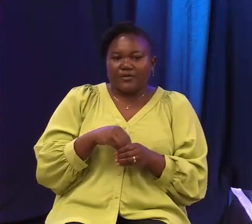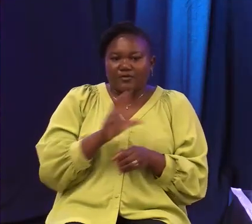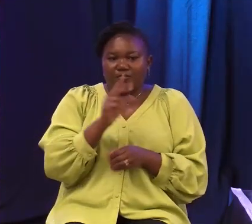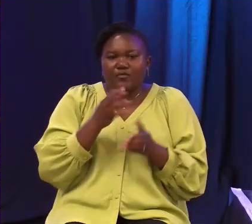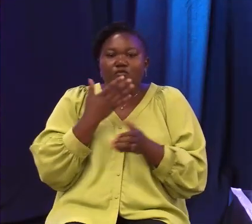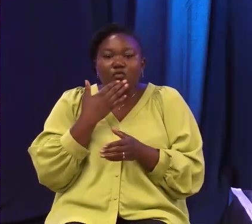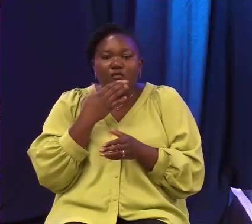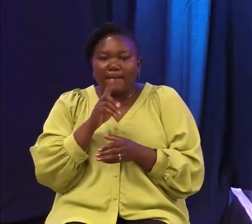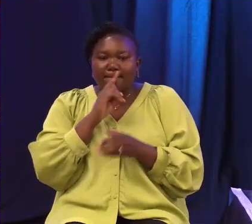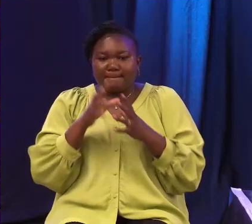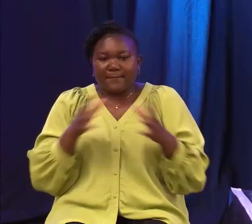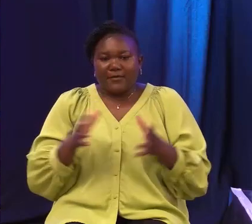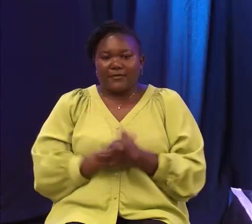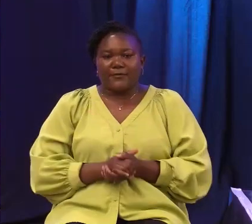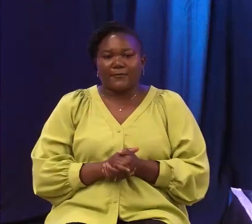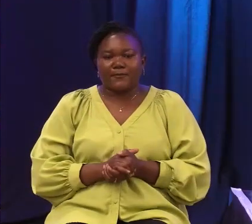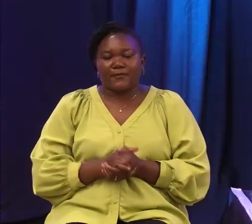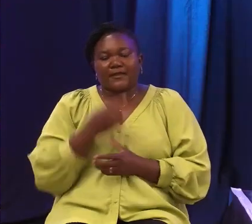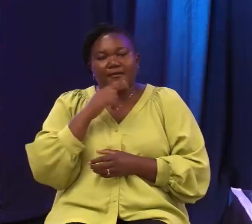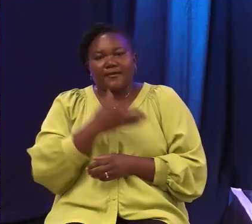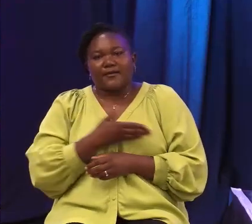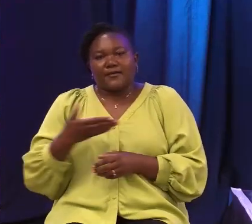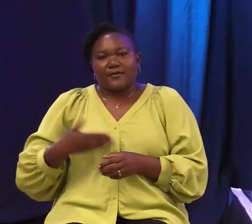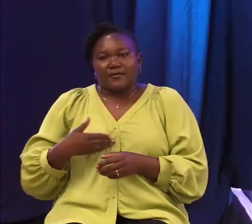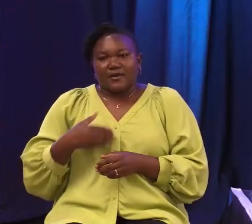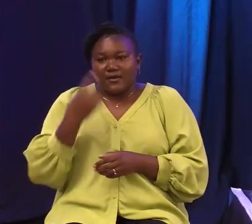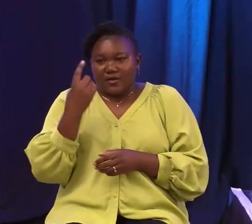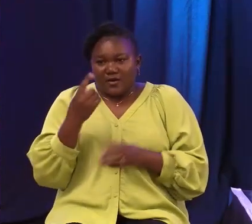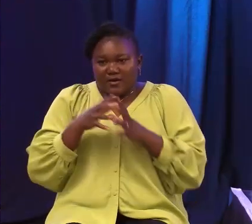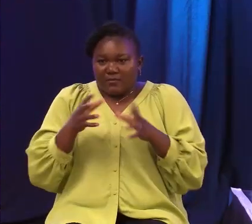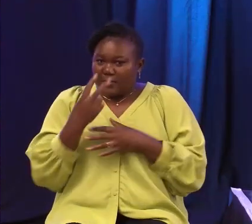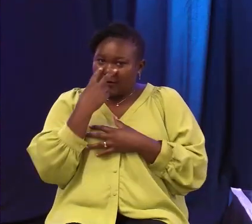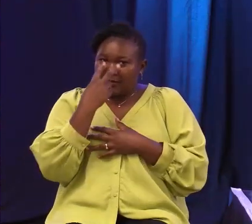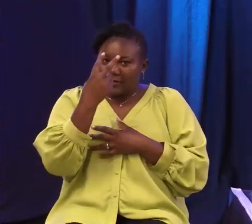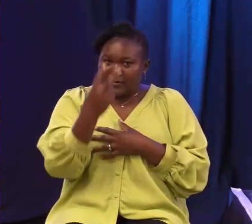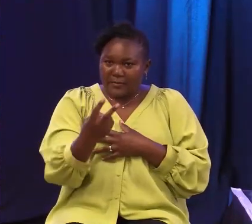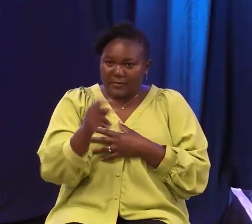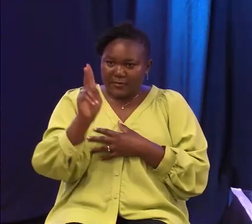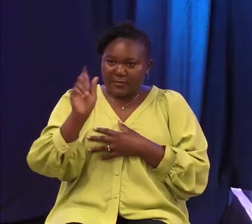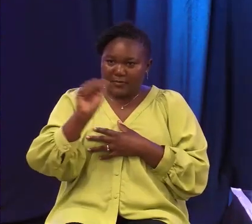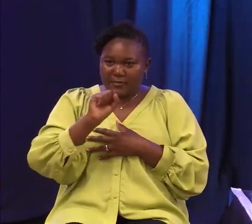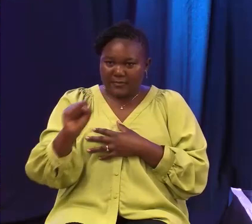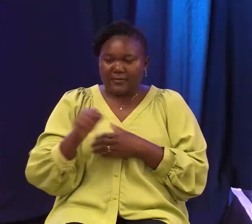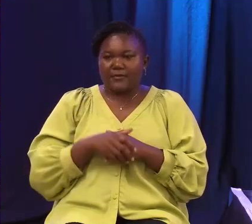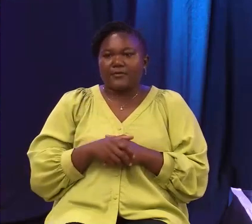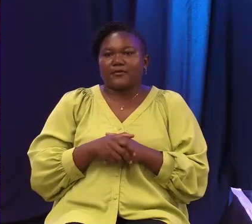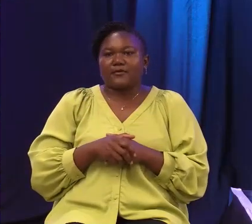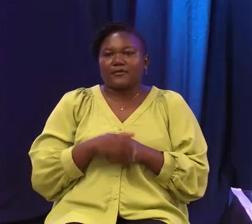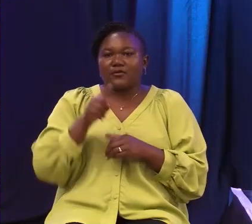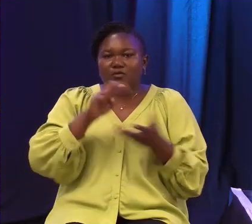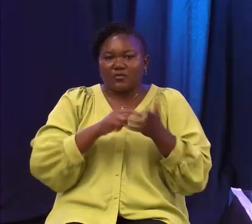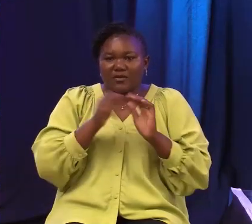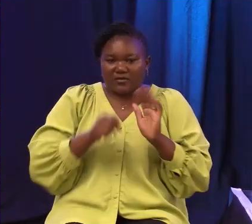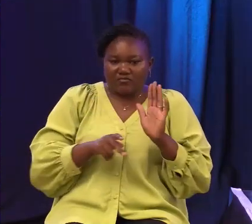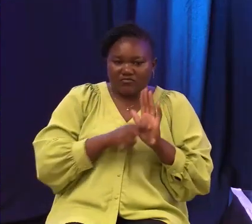silent. Ladies and gentlemen, one of our core missions at the Konrad Adenauer Stiftung Namibia Angola is the promotion